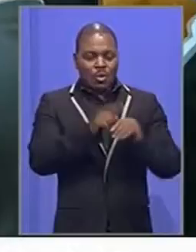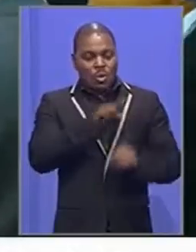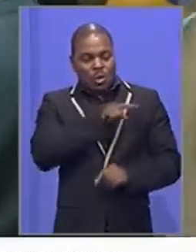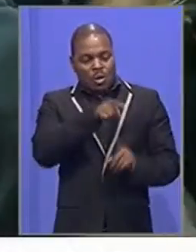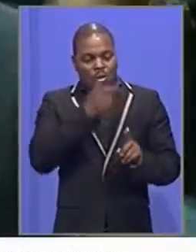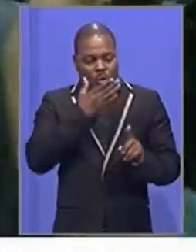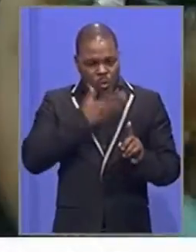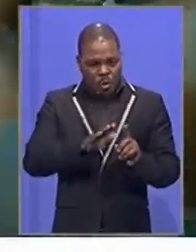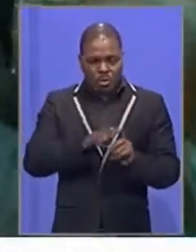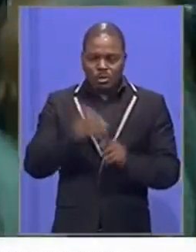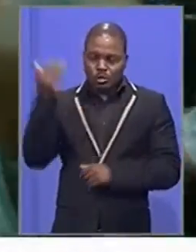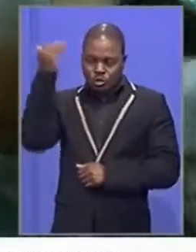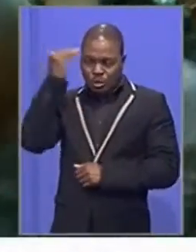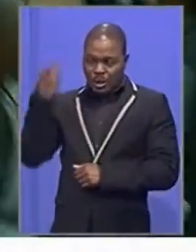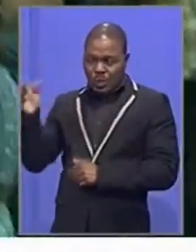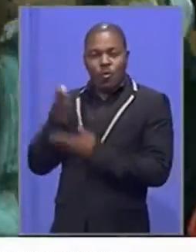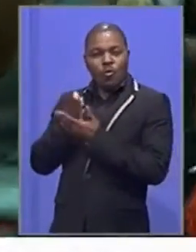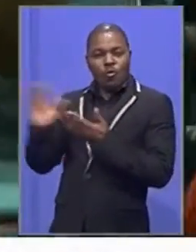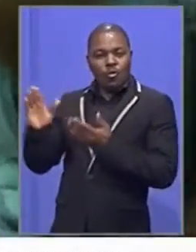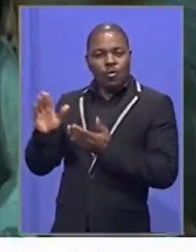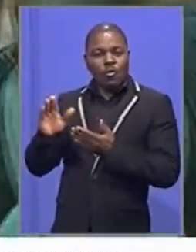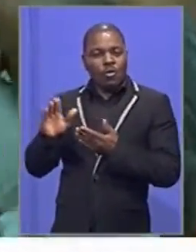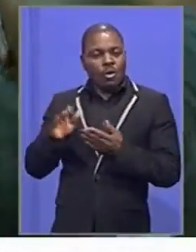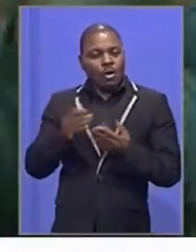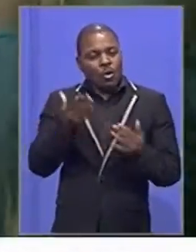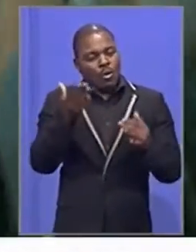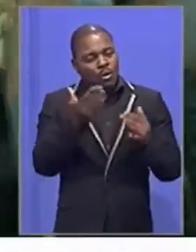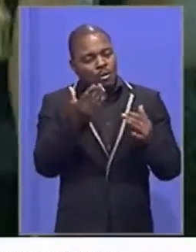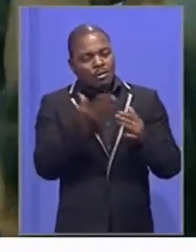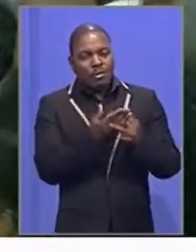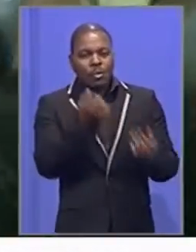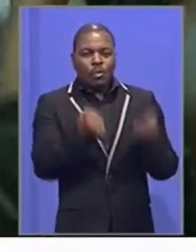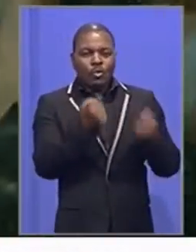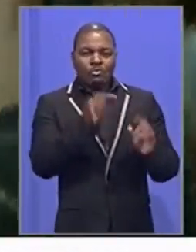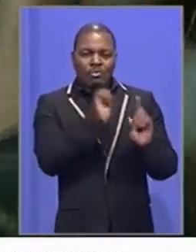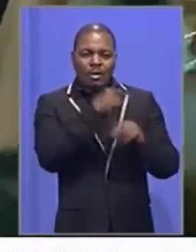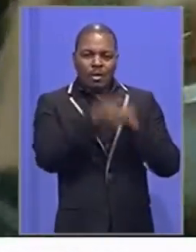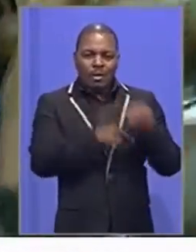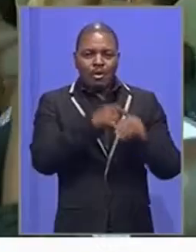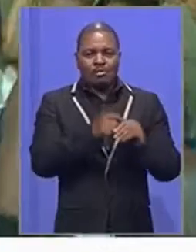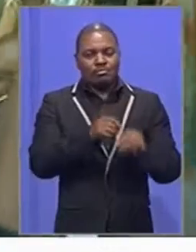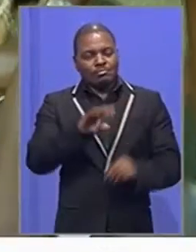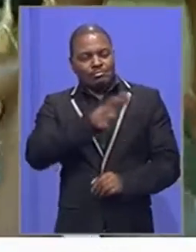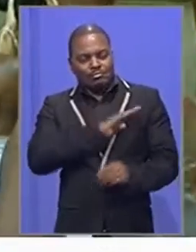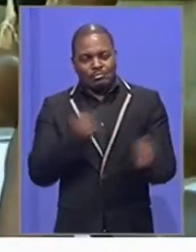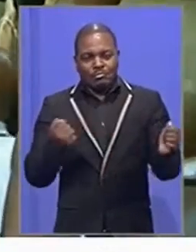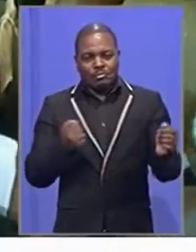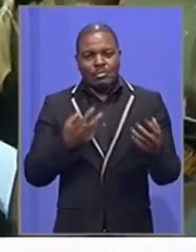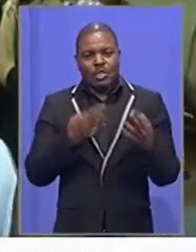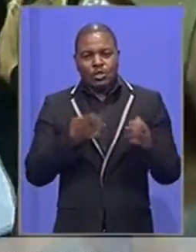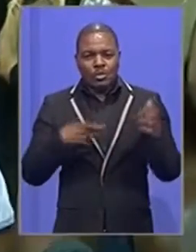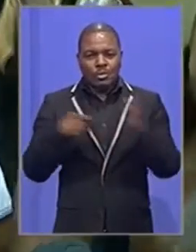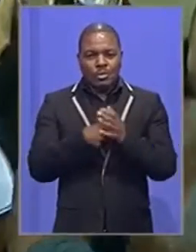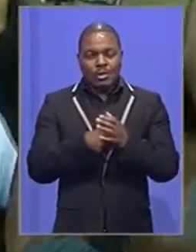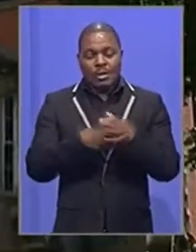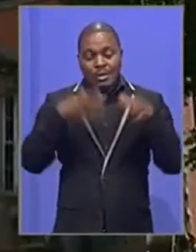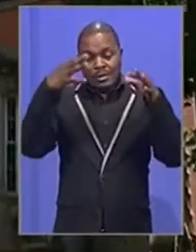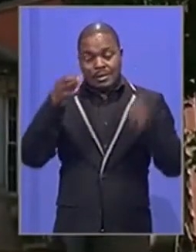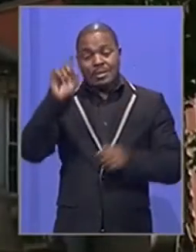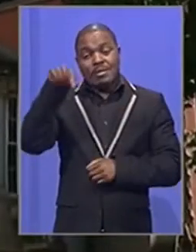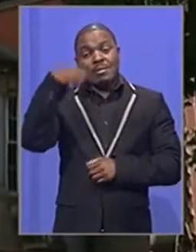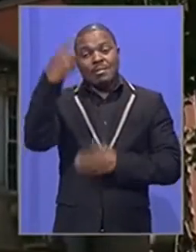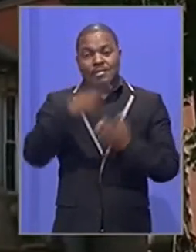tloswe nyeweng ya hae ya ho thetsa le ya bobodu e mabapi le theko ya dibetsa. Tebello ke hore kahlolo e tla diwa ka labobedi bekeng